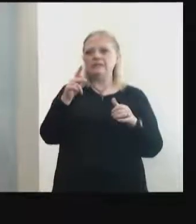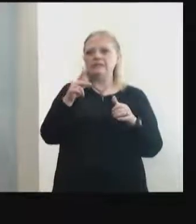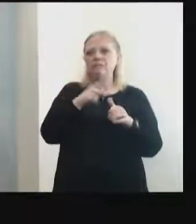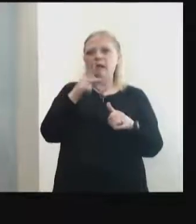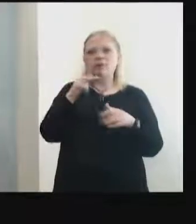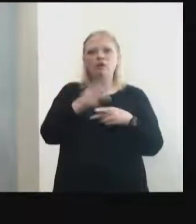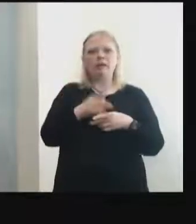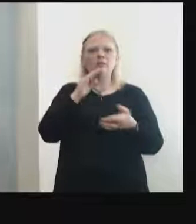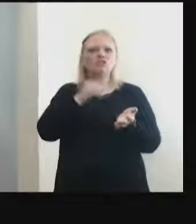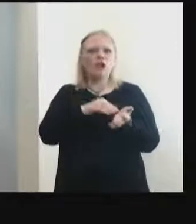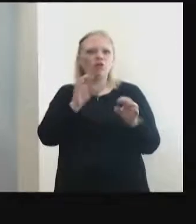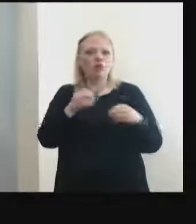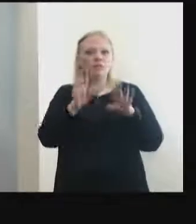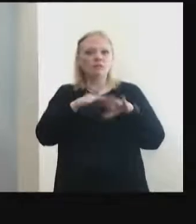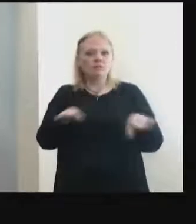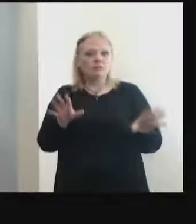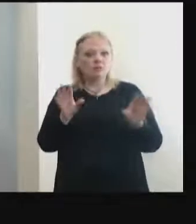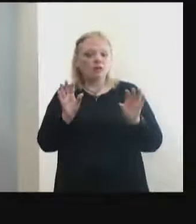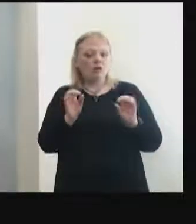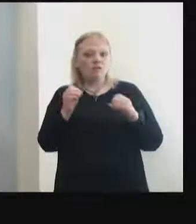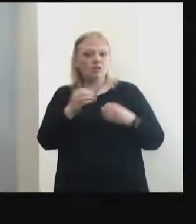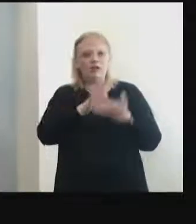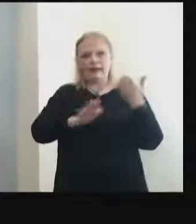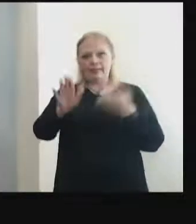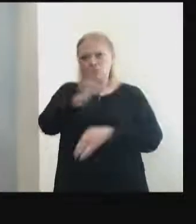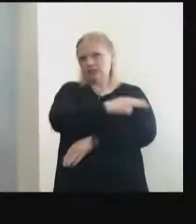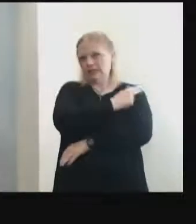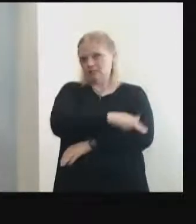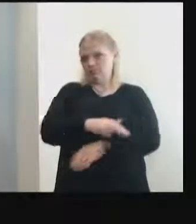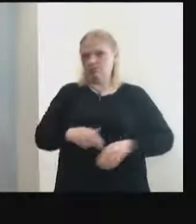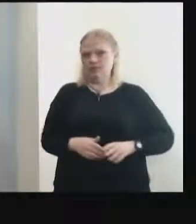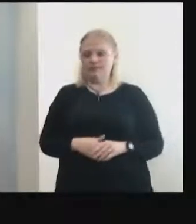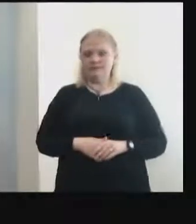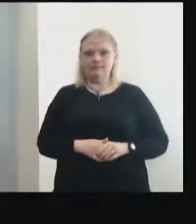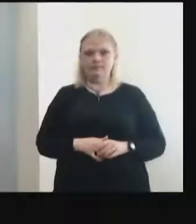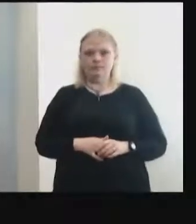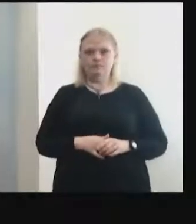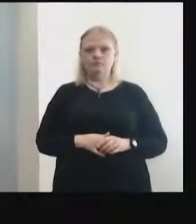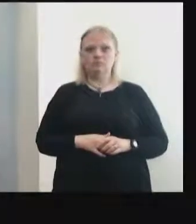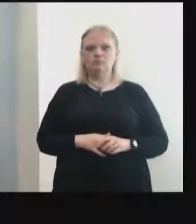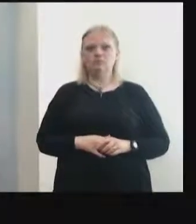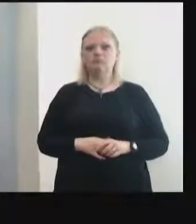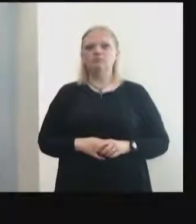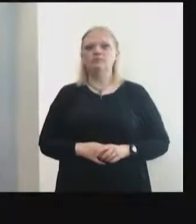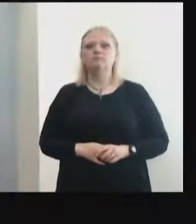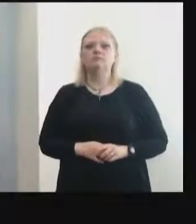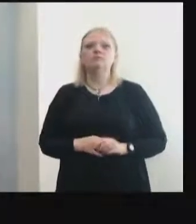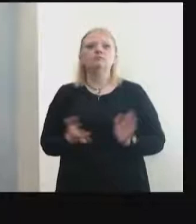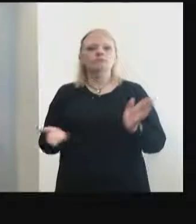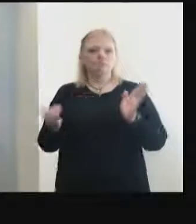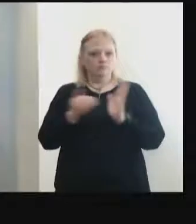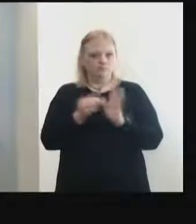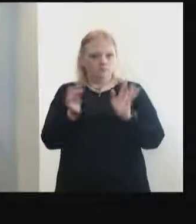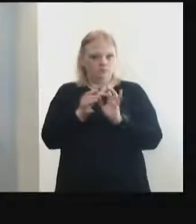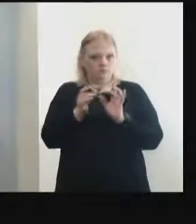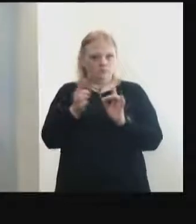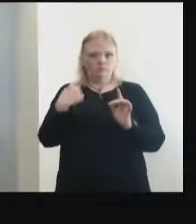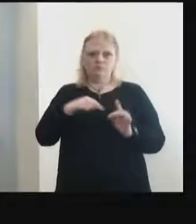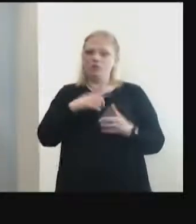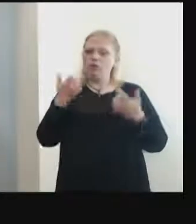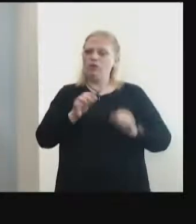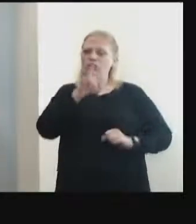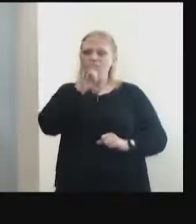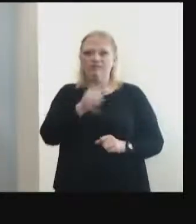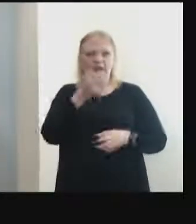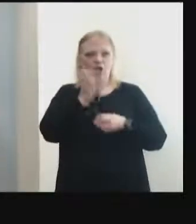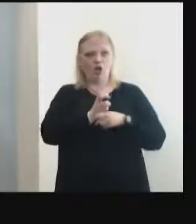offices, pediatric offices, colleges, and hospitals. So again, as I mentioned, we're trying really hard to